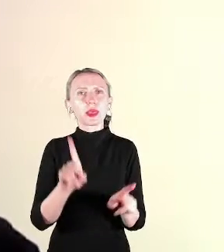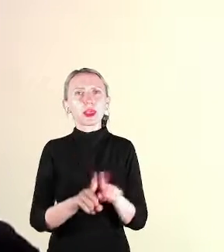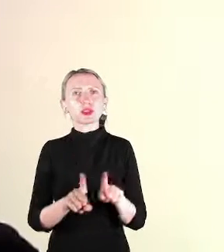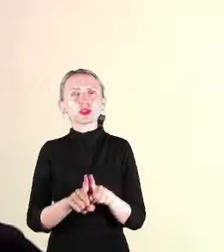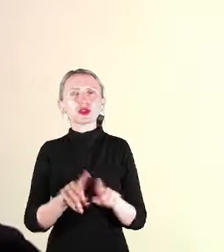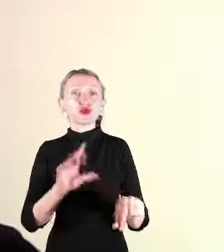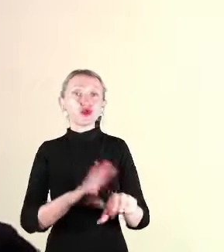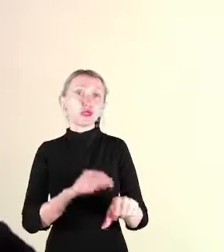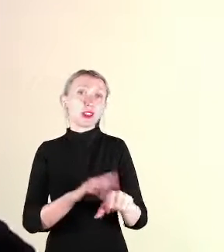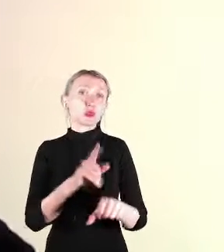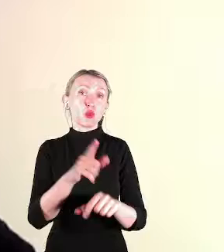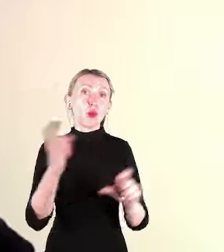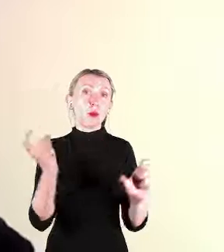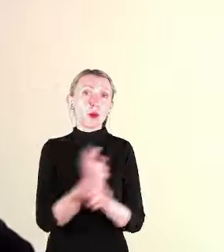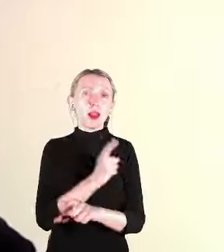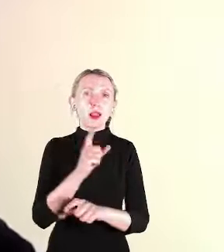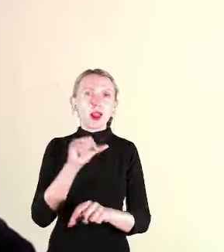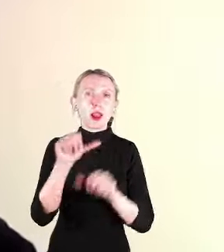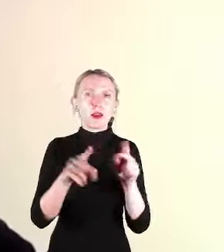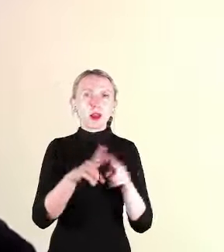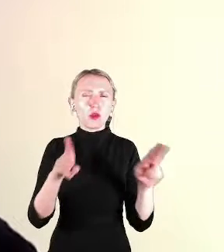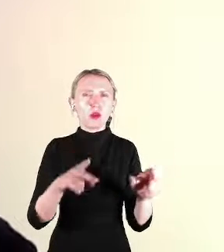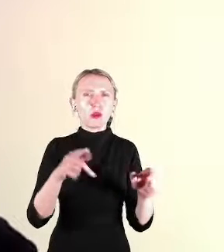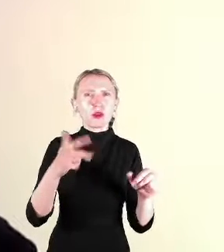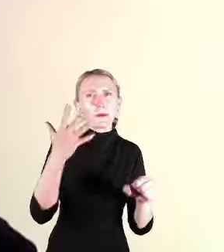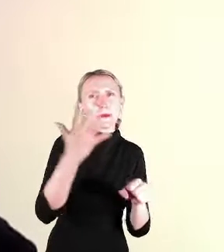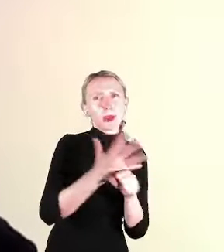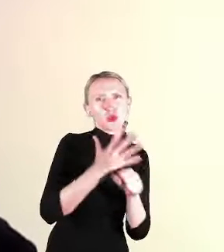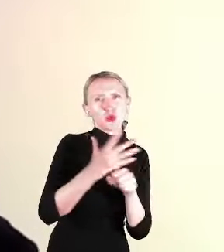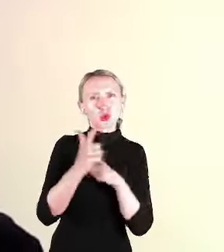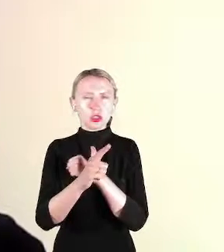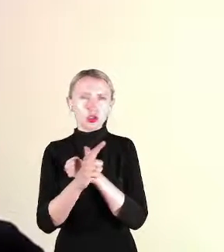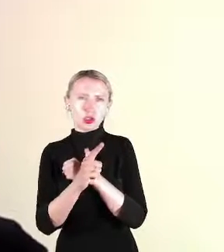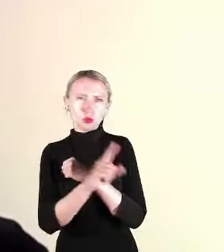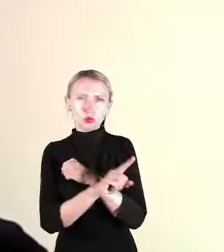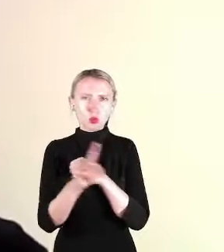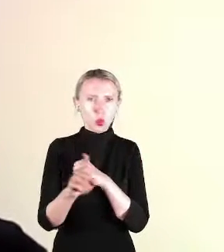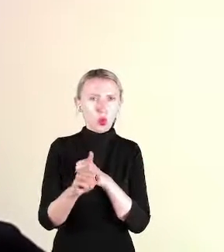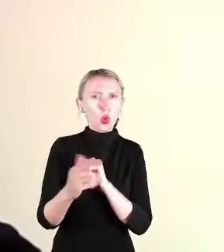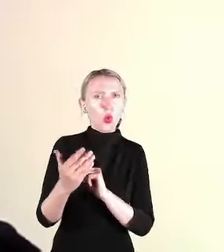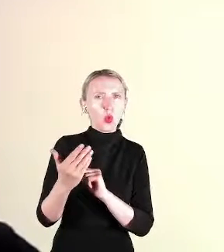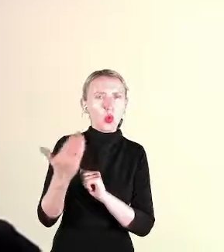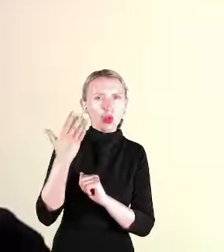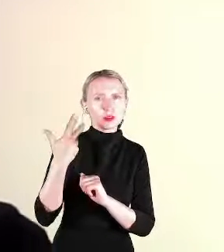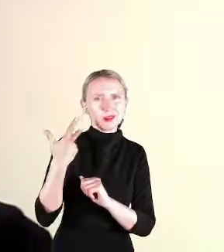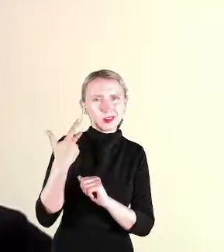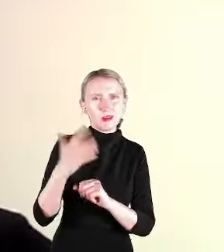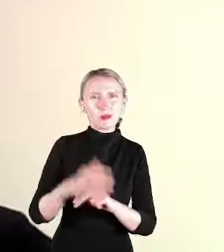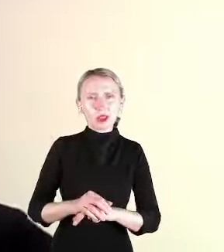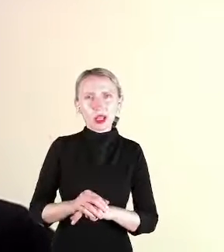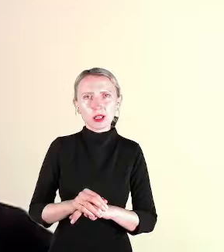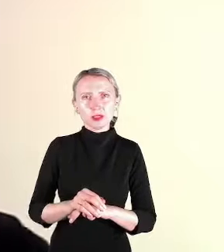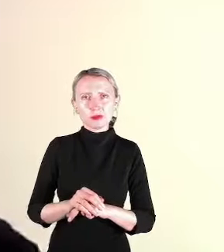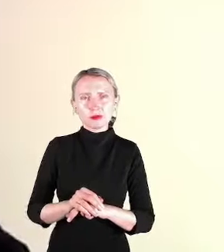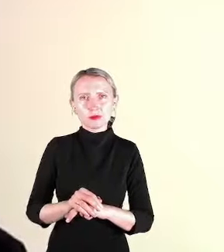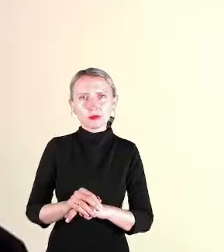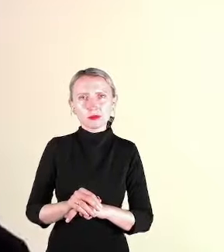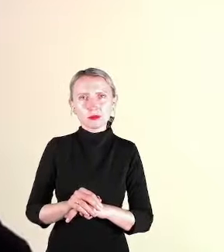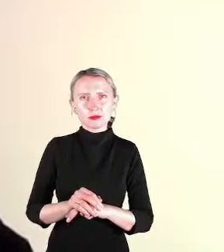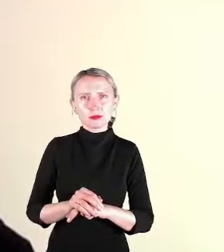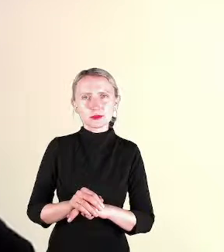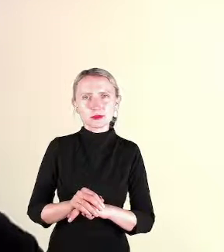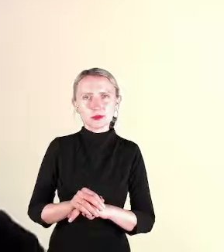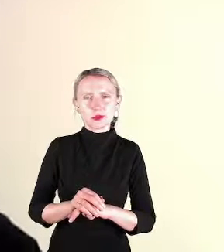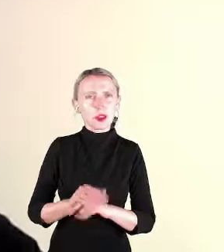the 50s to 70s of the last century, very voluntary, without any war or